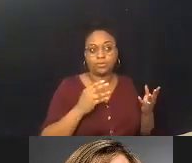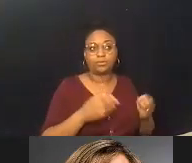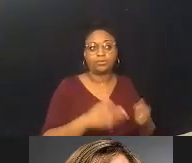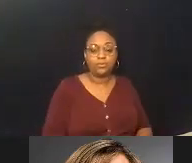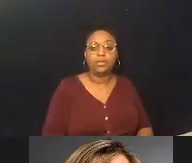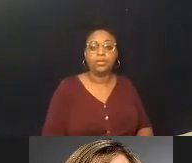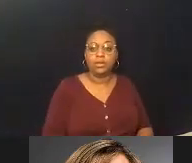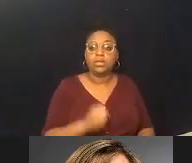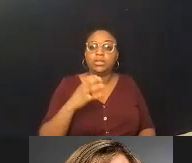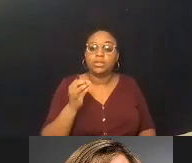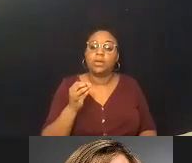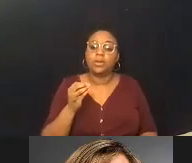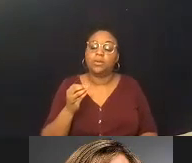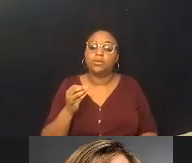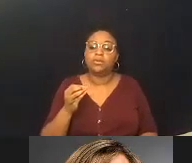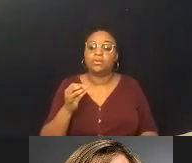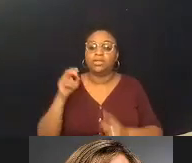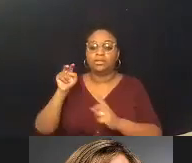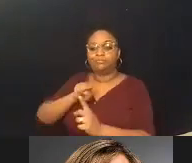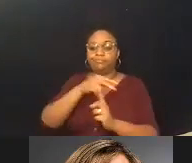that it's very two-sided for me.